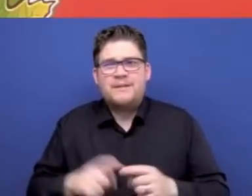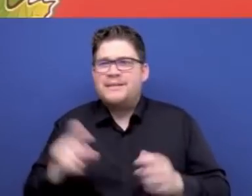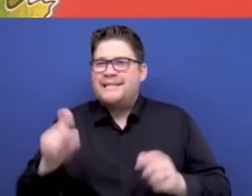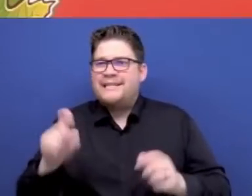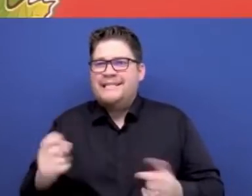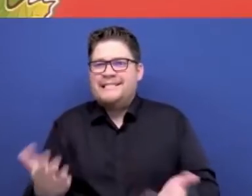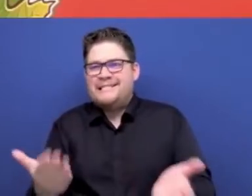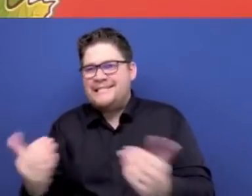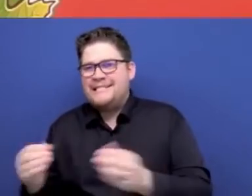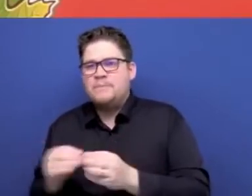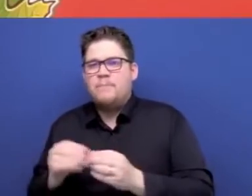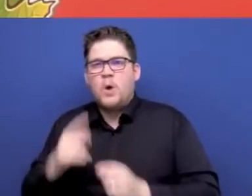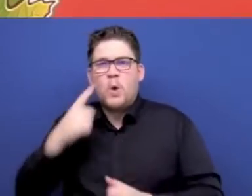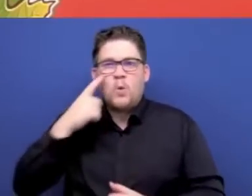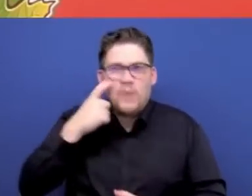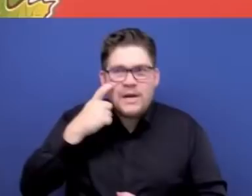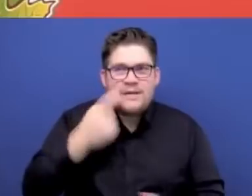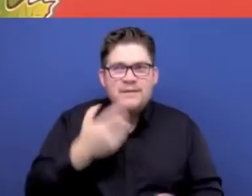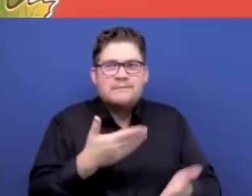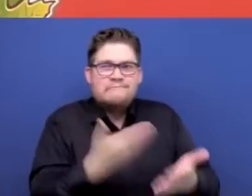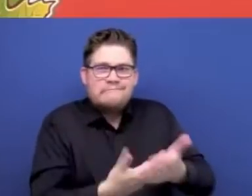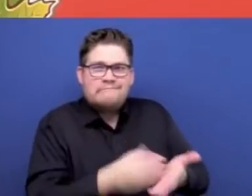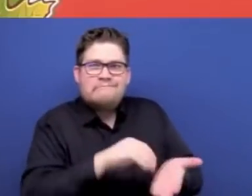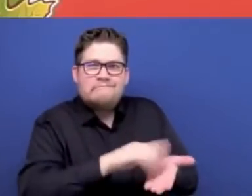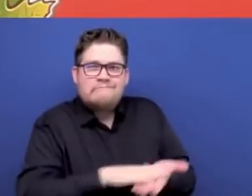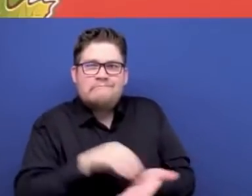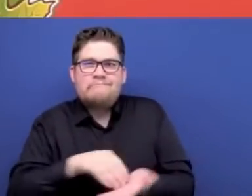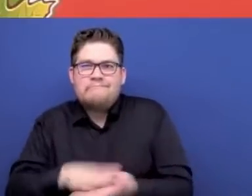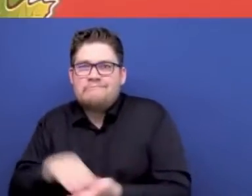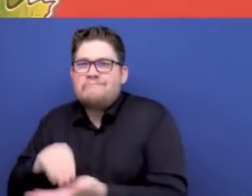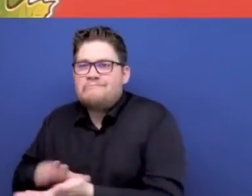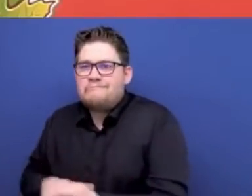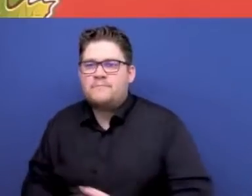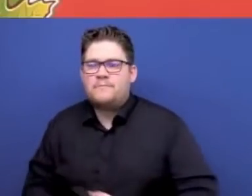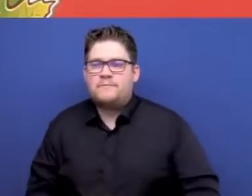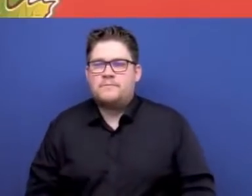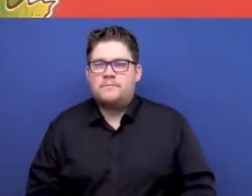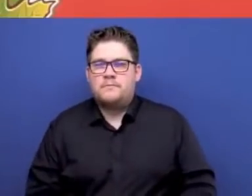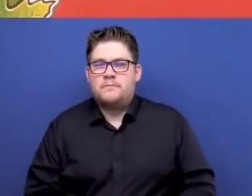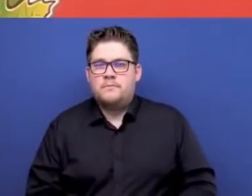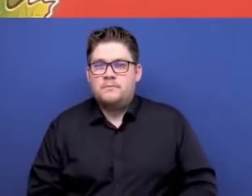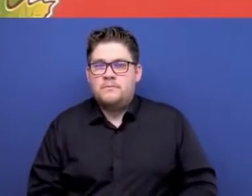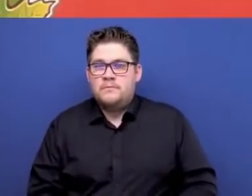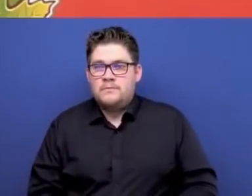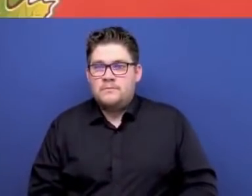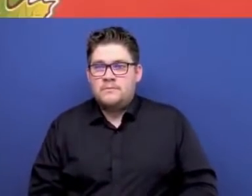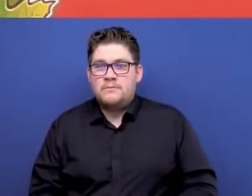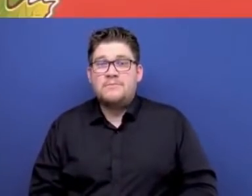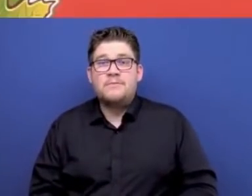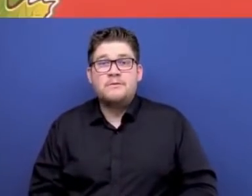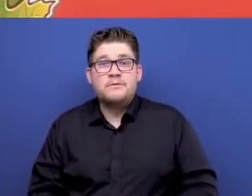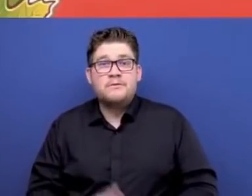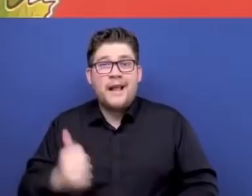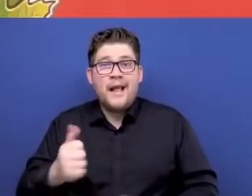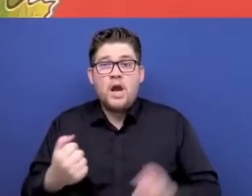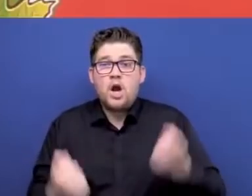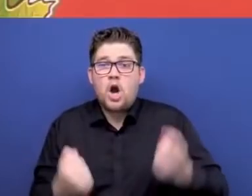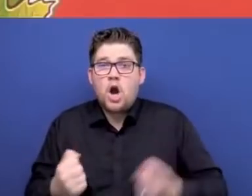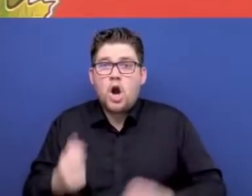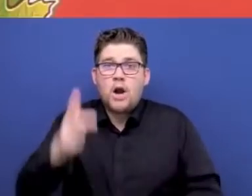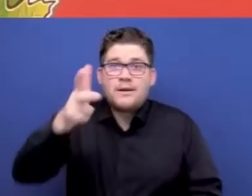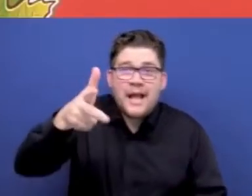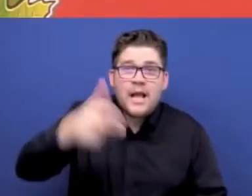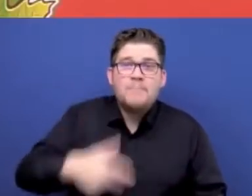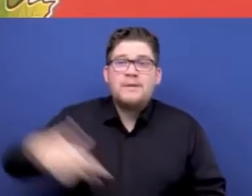respect to gathering information from any CCTV or any surveillance video. But if you were in the area, saw the